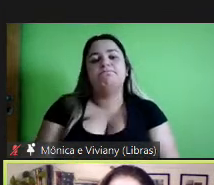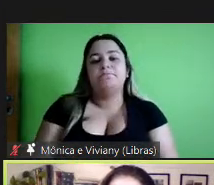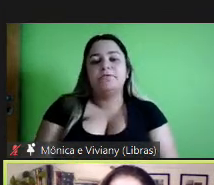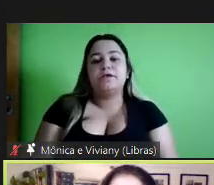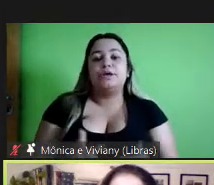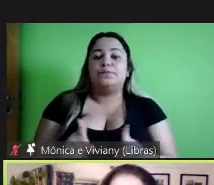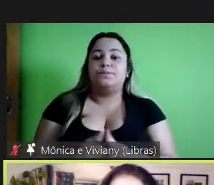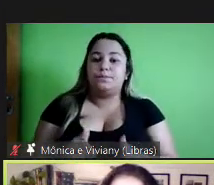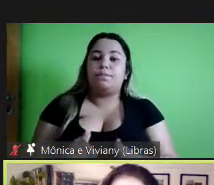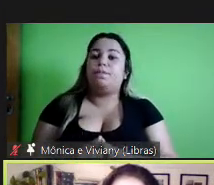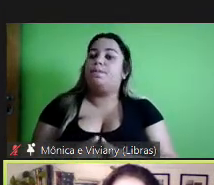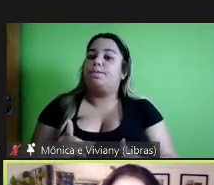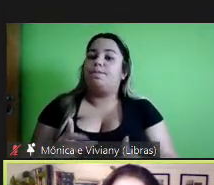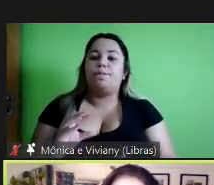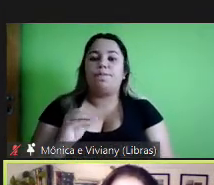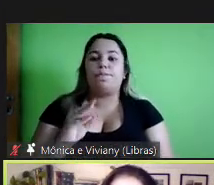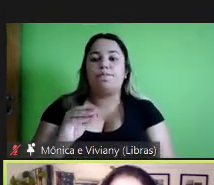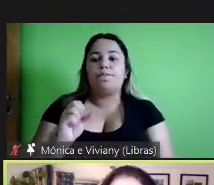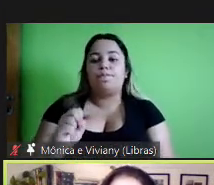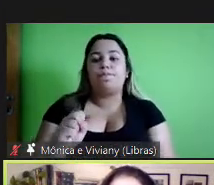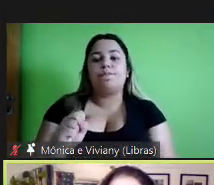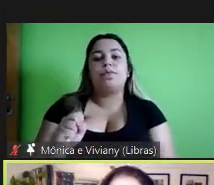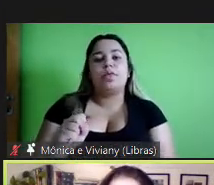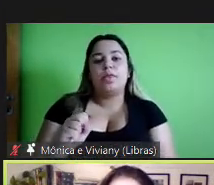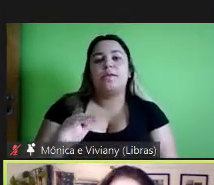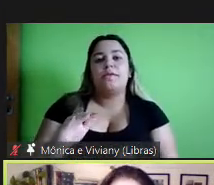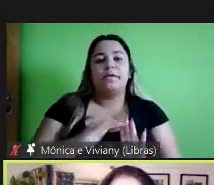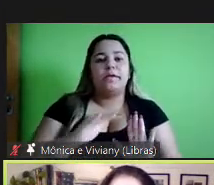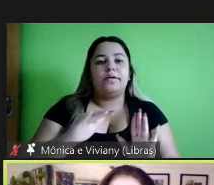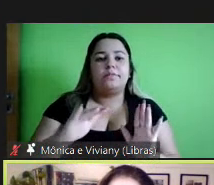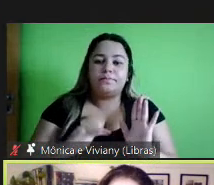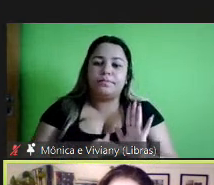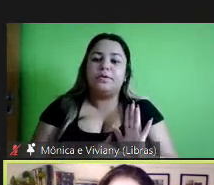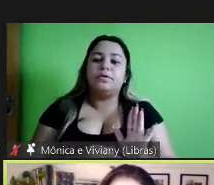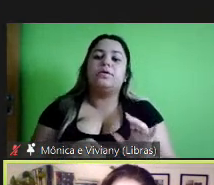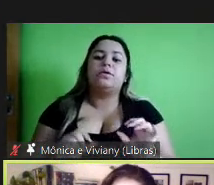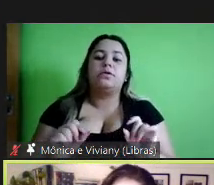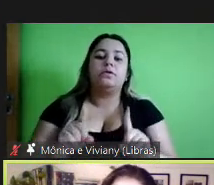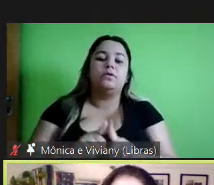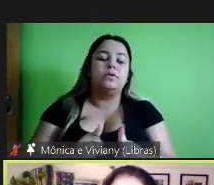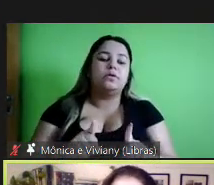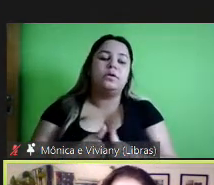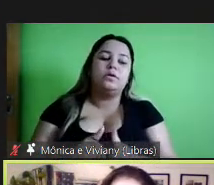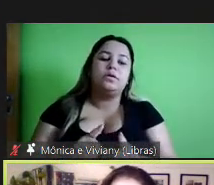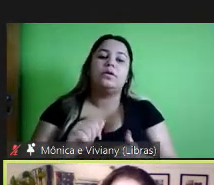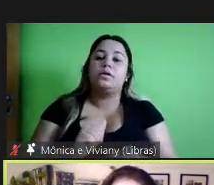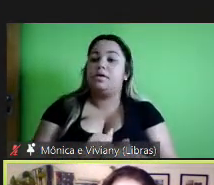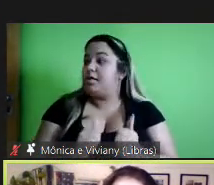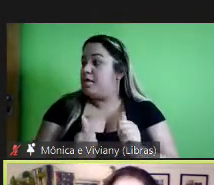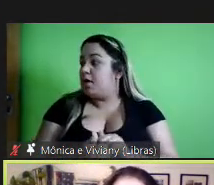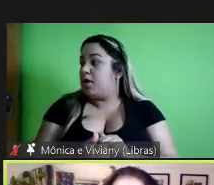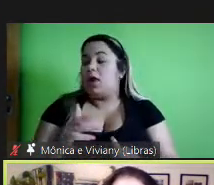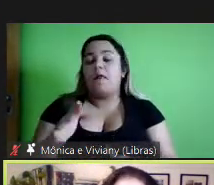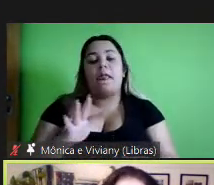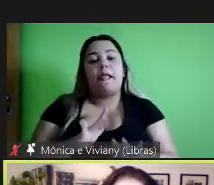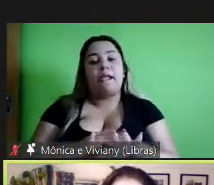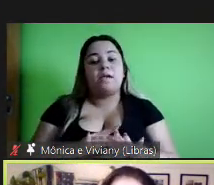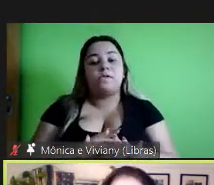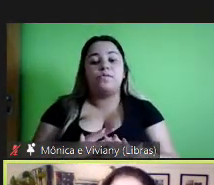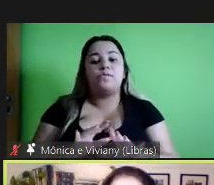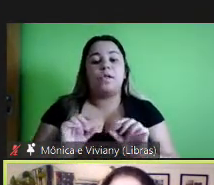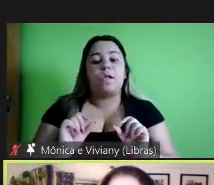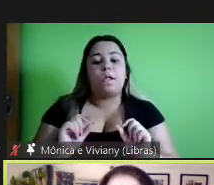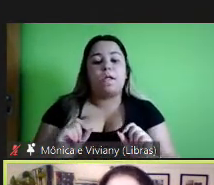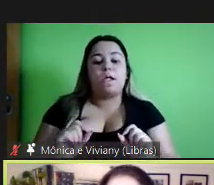guideline includes specific recommendations for the management of obesity, the disease of obesity, and may not be applicable or appropriate for people